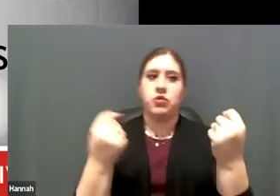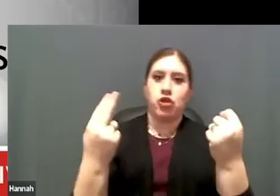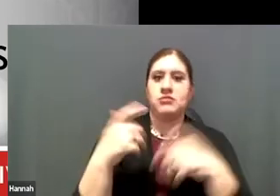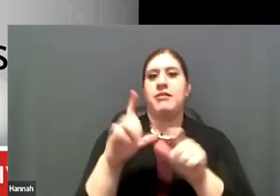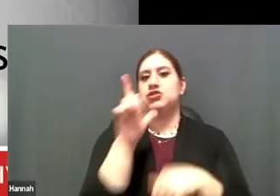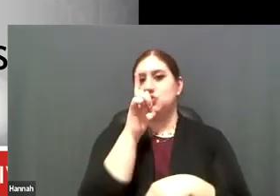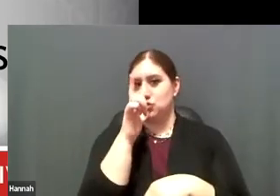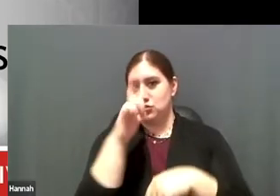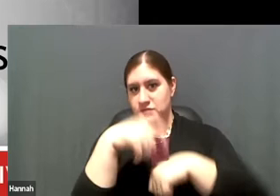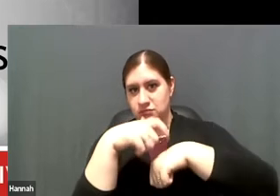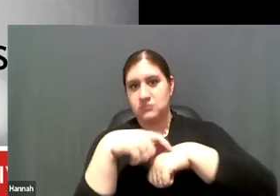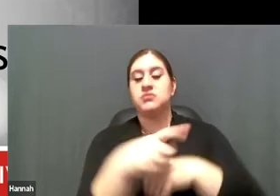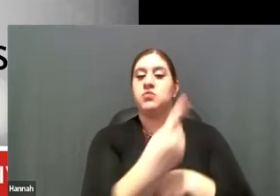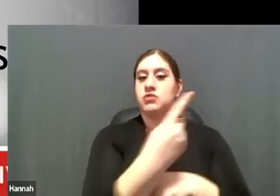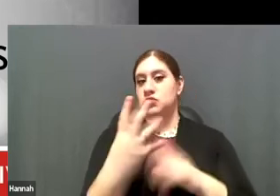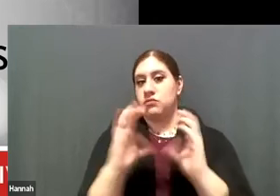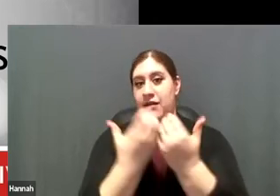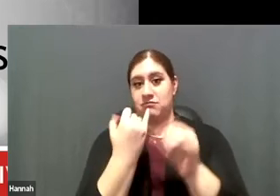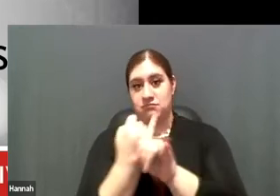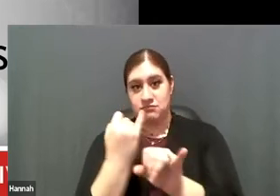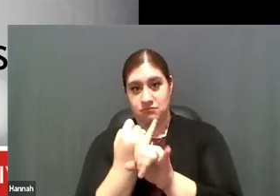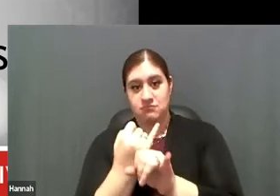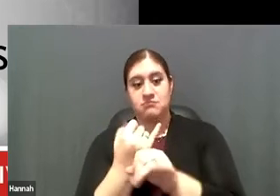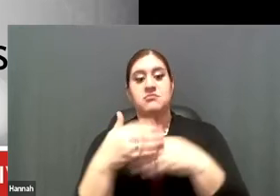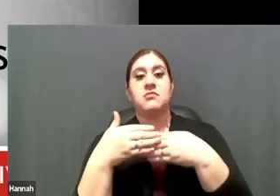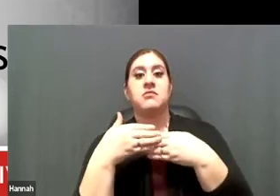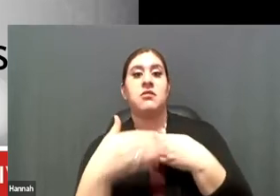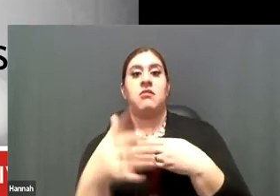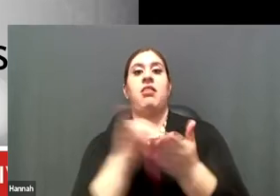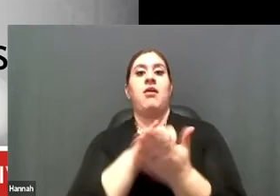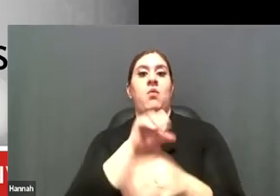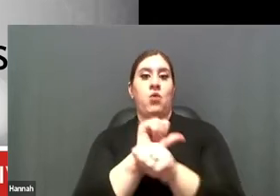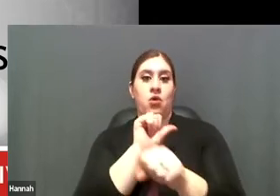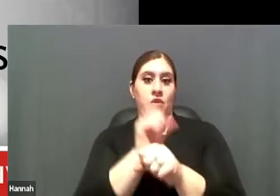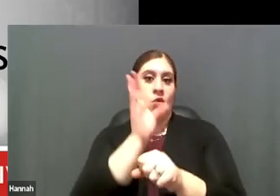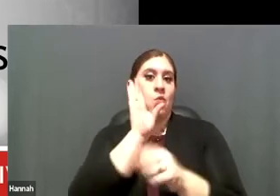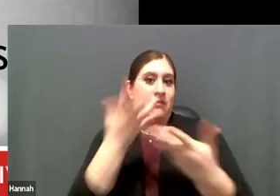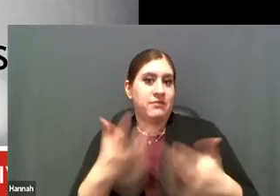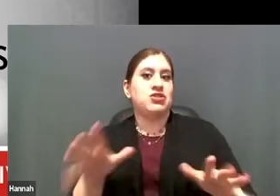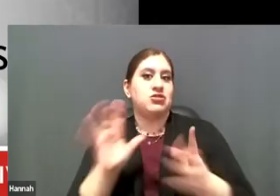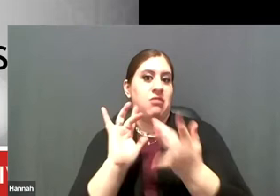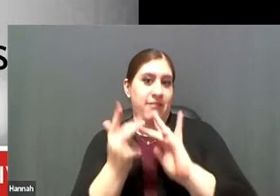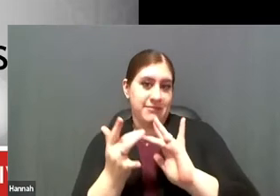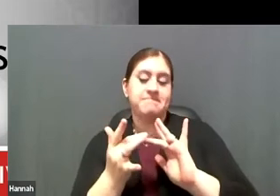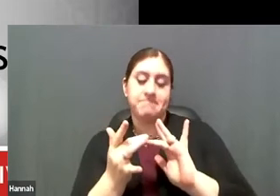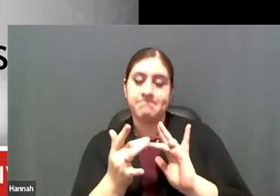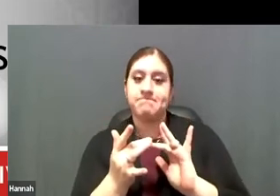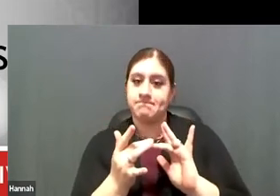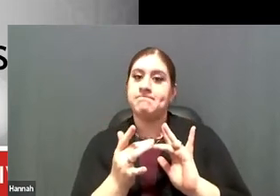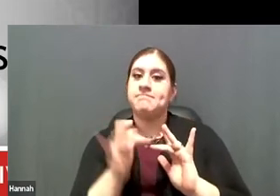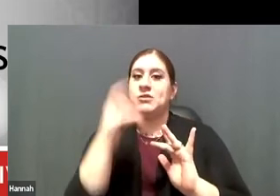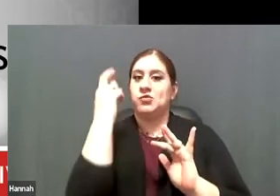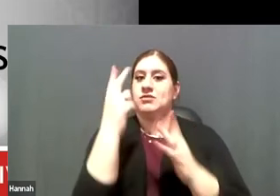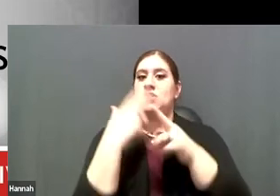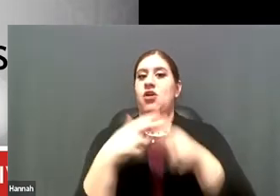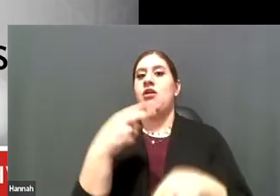lunchtime. So 1 to 2 classes on campus, and then the rest of the coursework will be completed online. So that's why we call it the